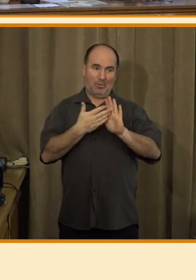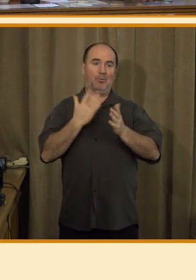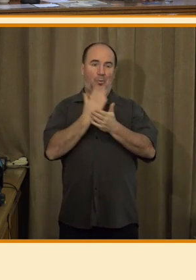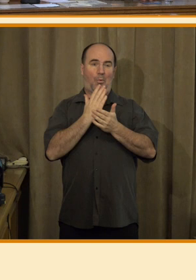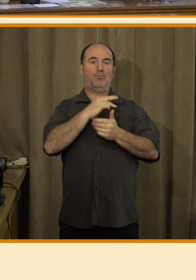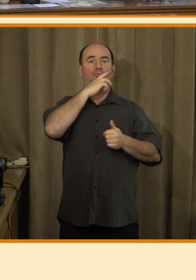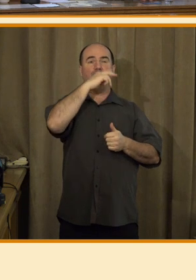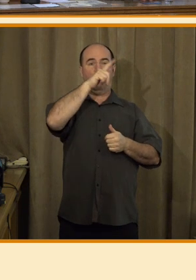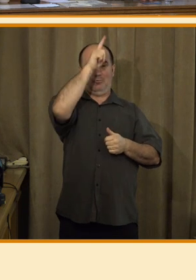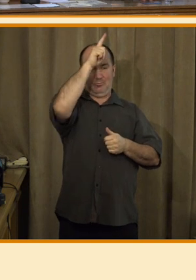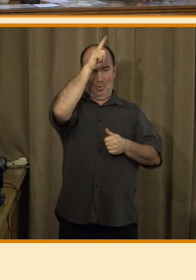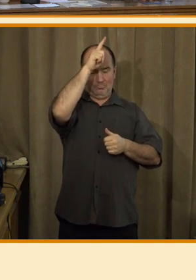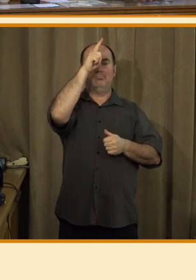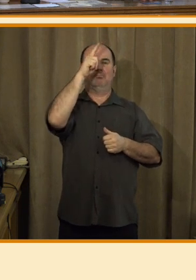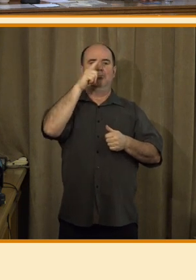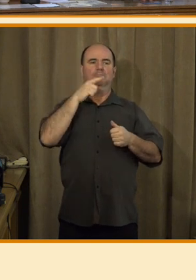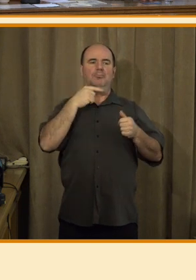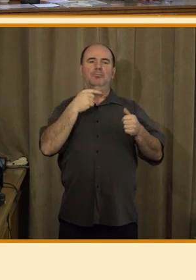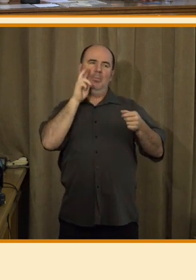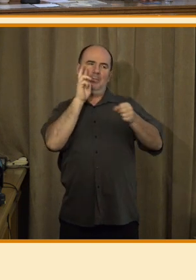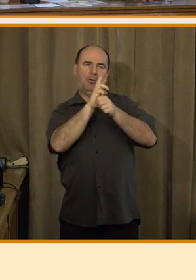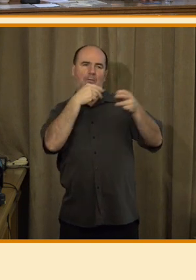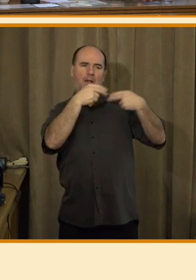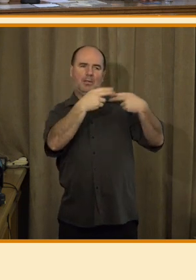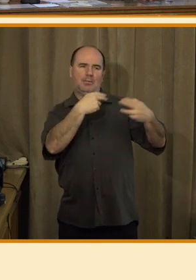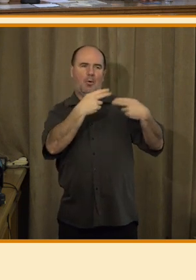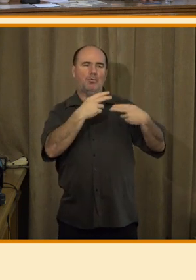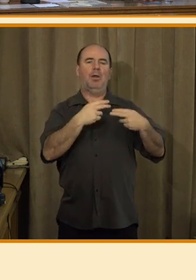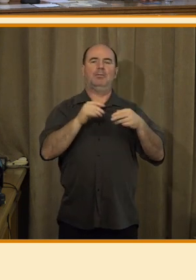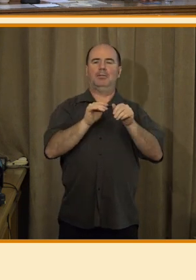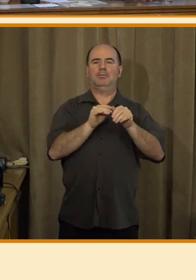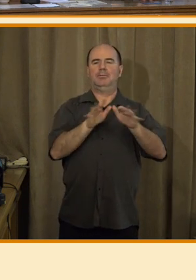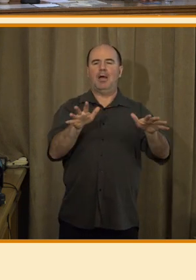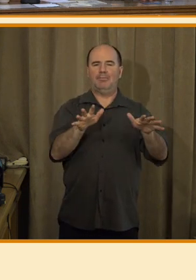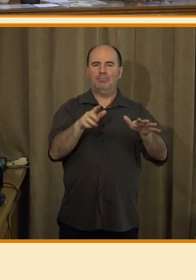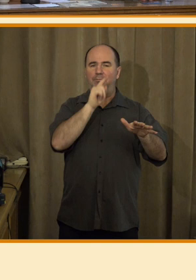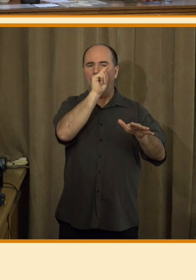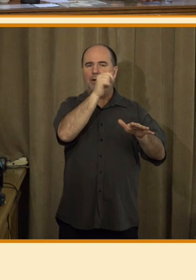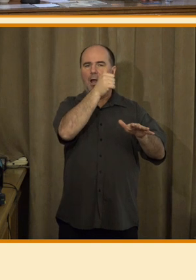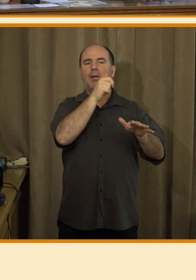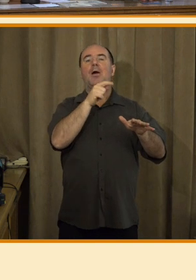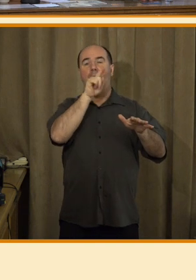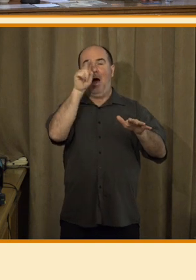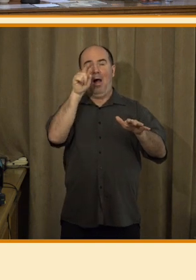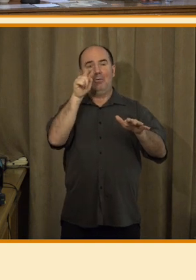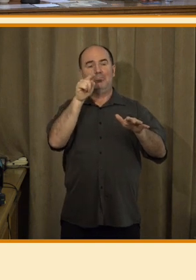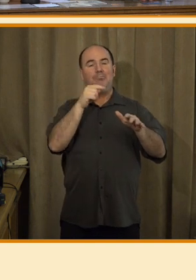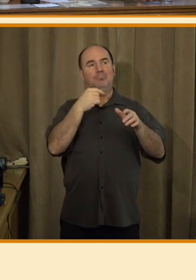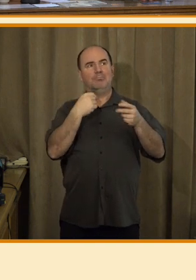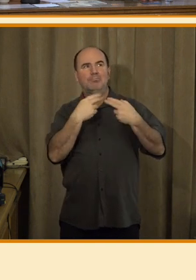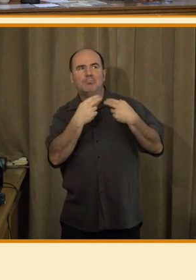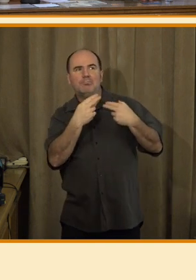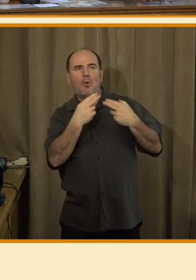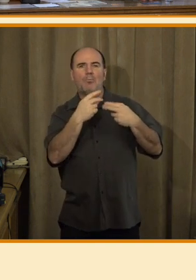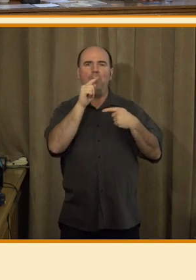server in Norsk and we tested it. It was just because the technical reason that communication is